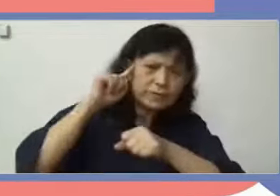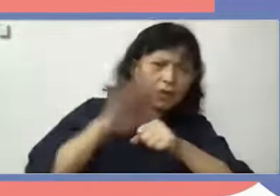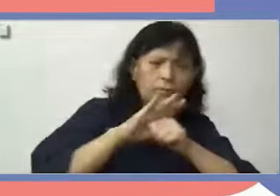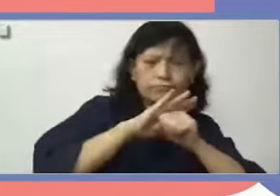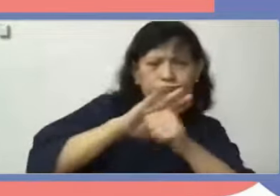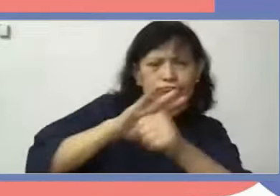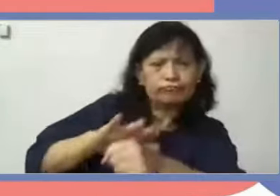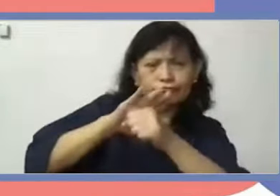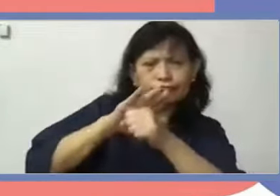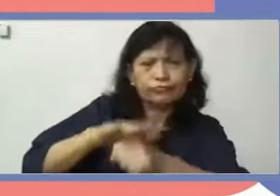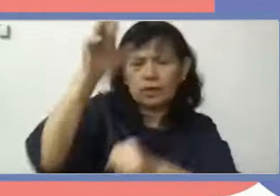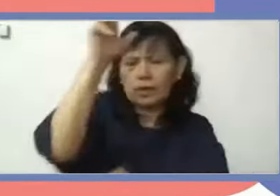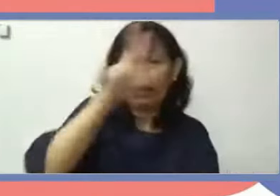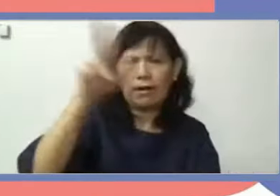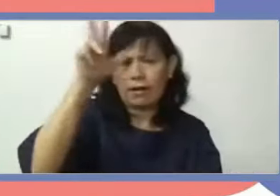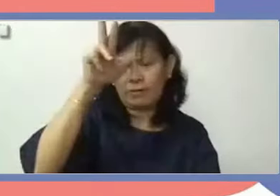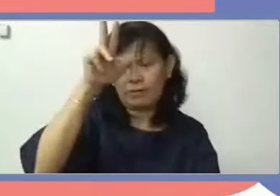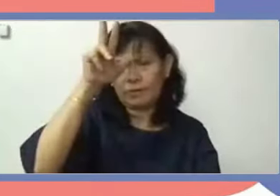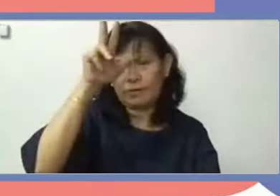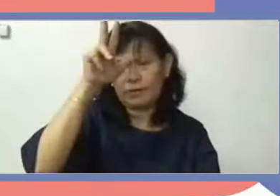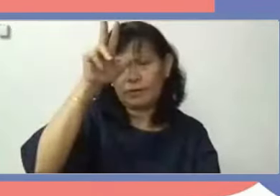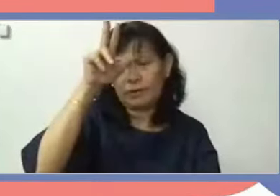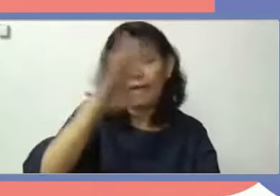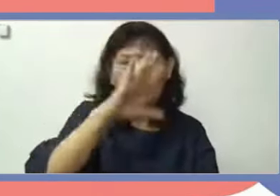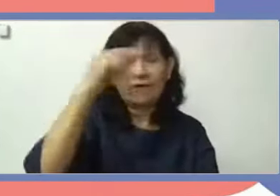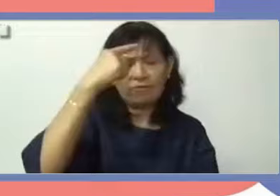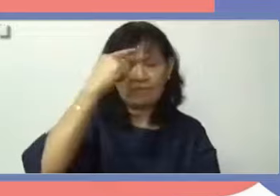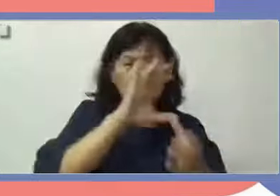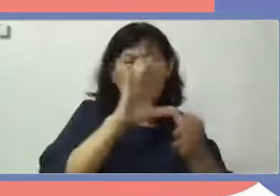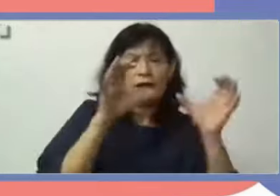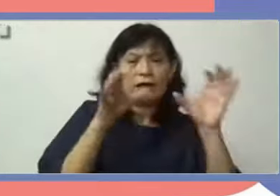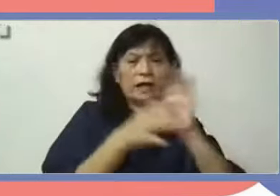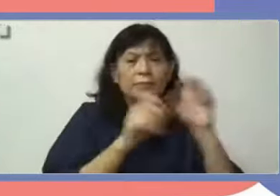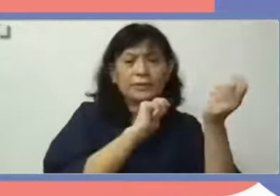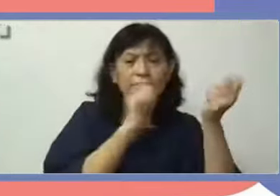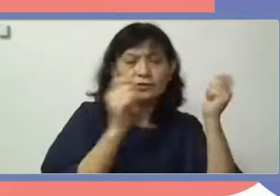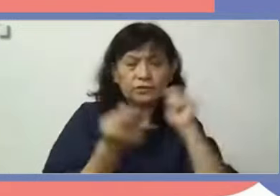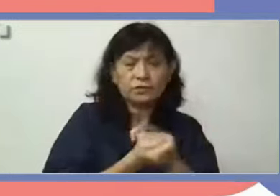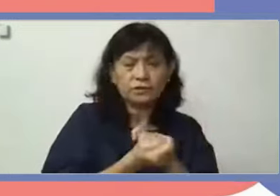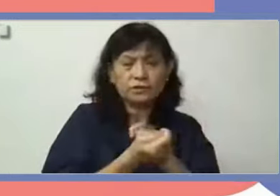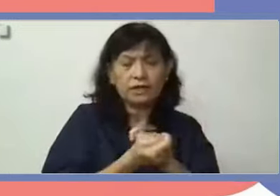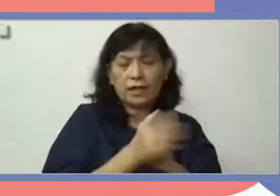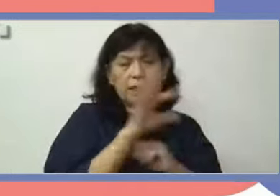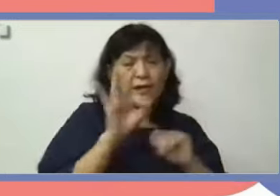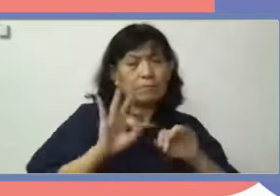goal here, ladies and gentlemen, is for the climate change movement to actually push for